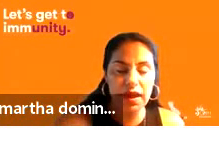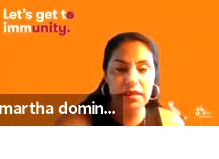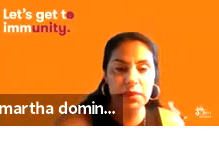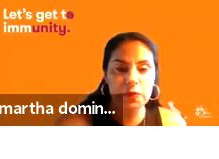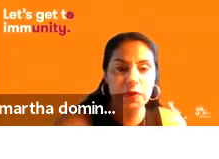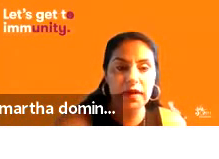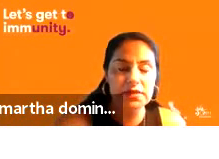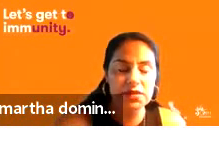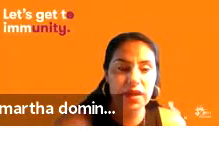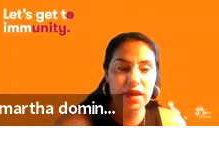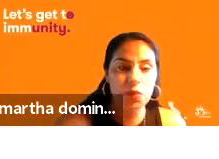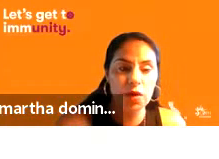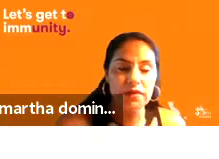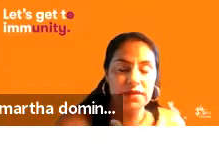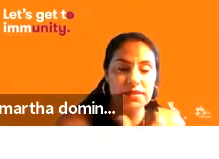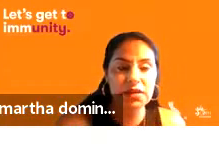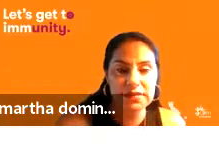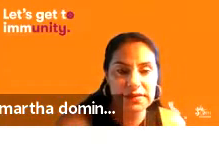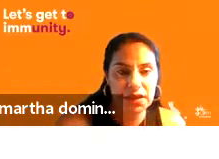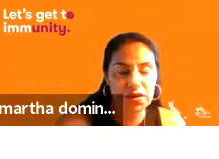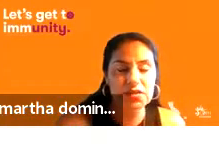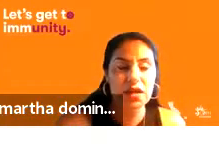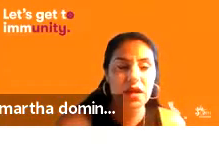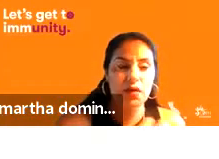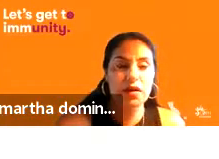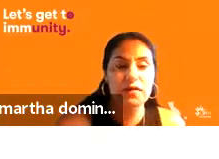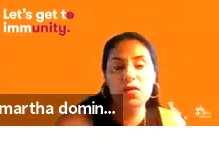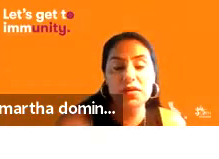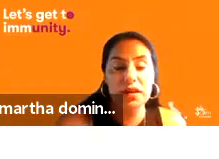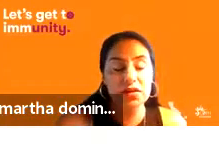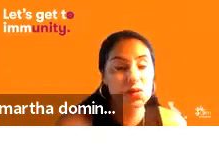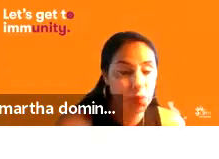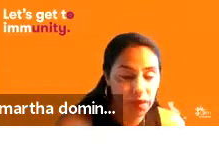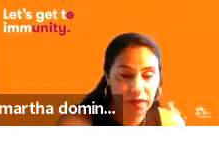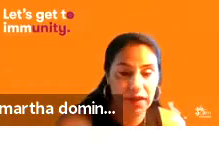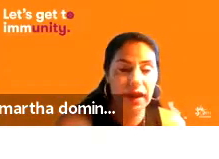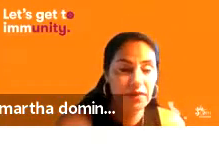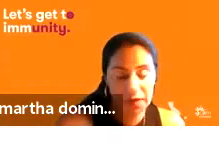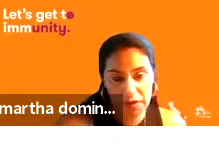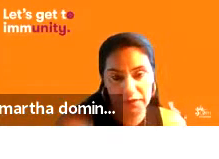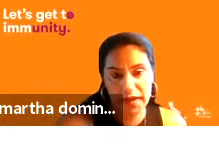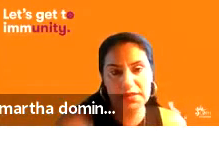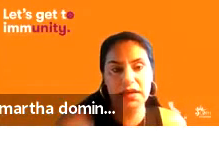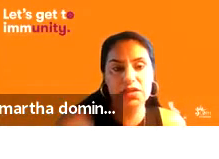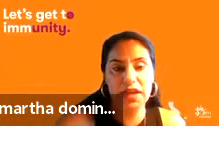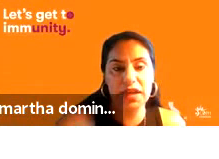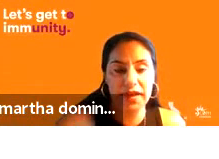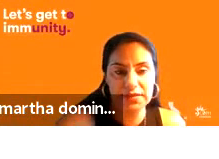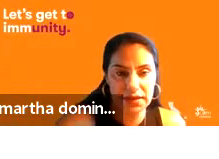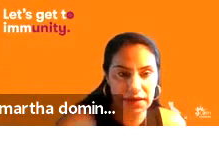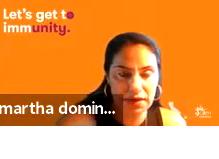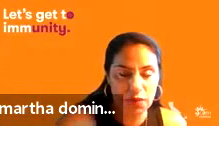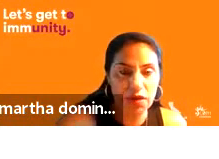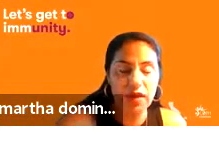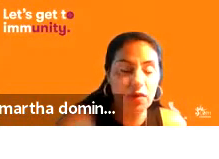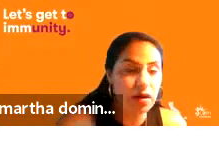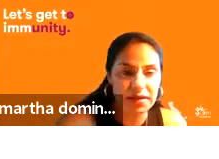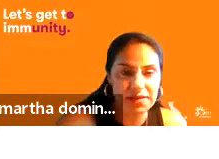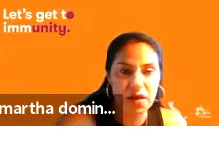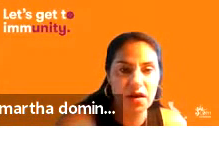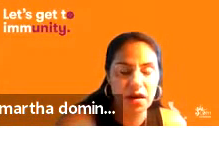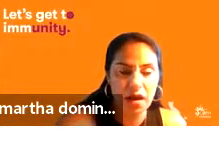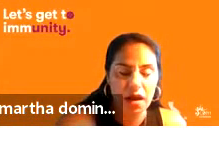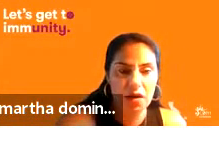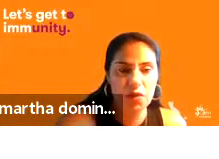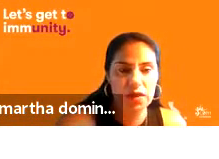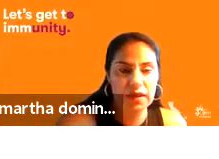really good element for us to get more of these undeciders, or even those that are supported that haven't gotten vaccinated, to get vaccinated. We know that